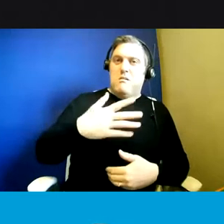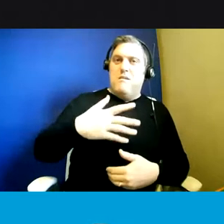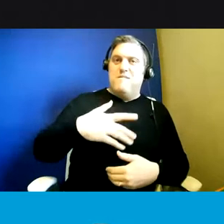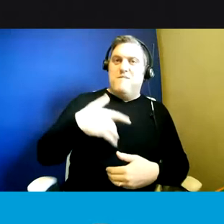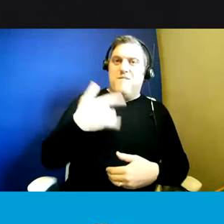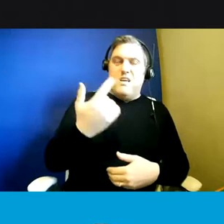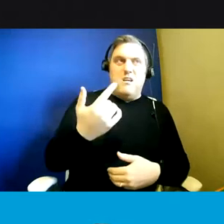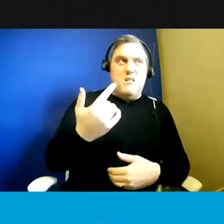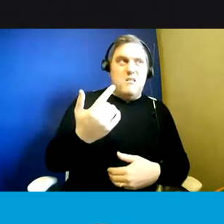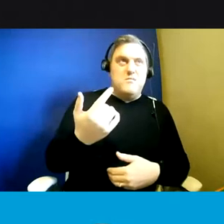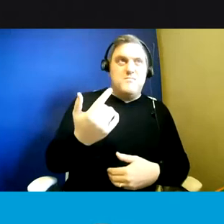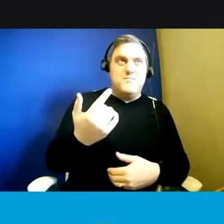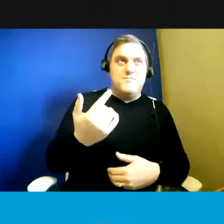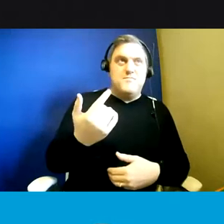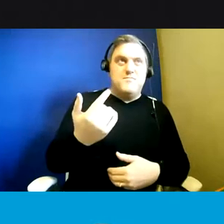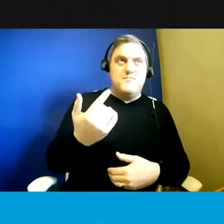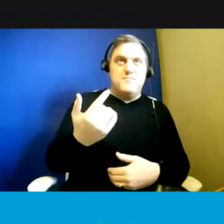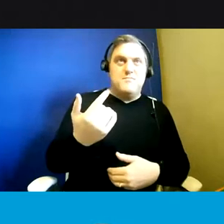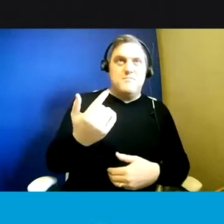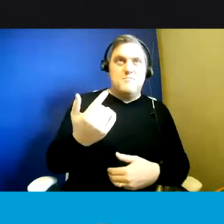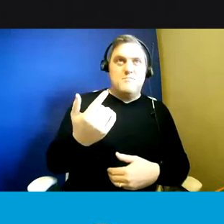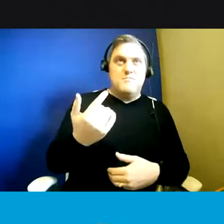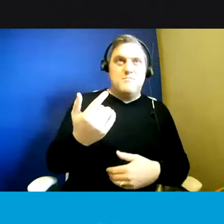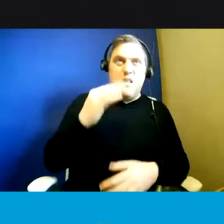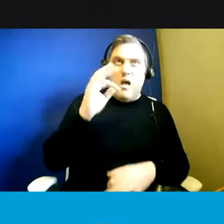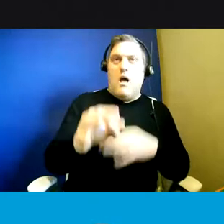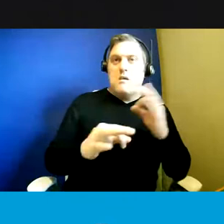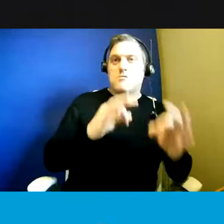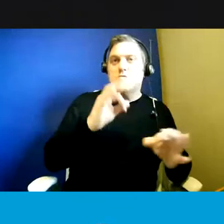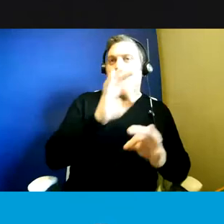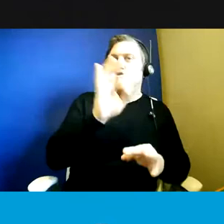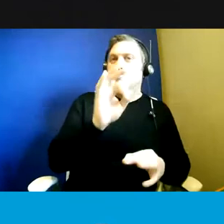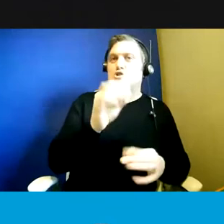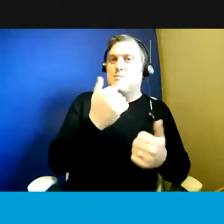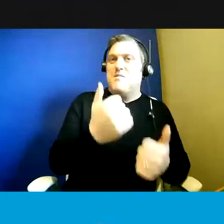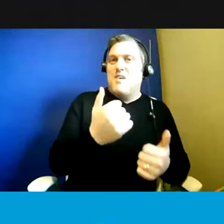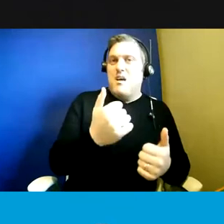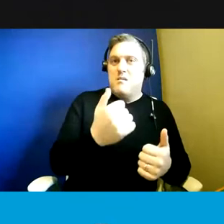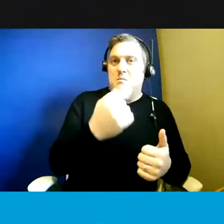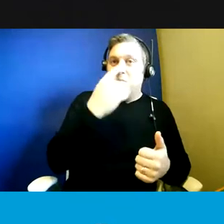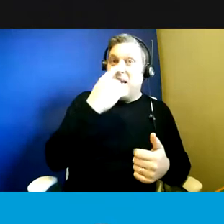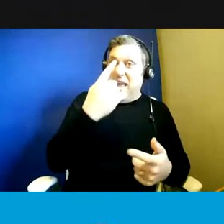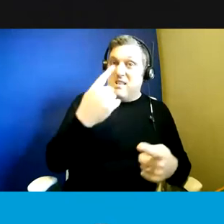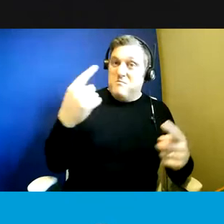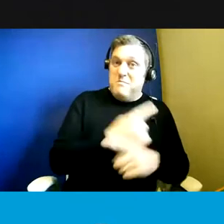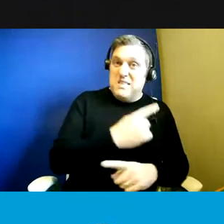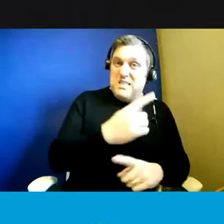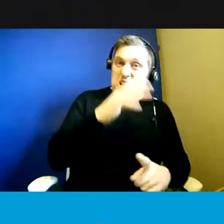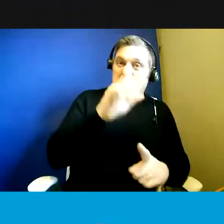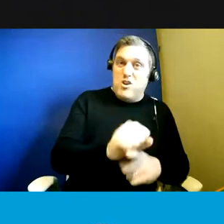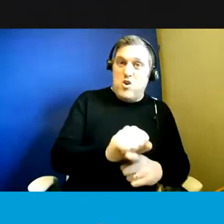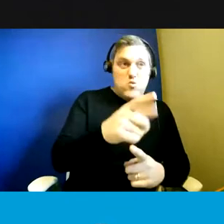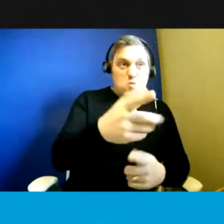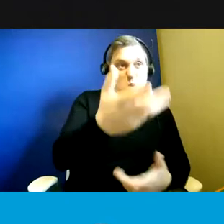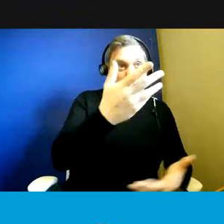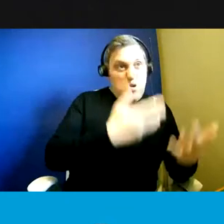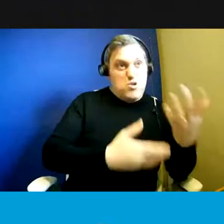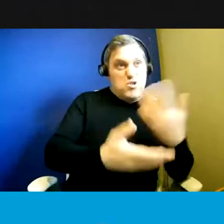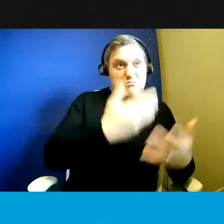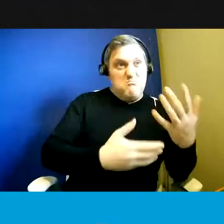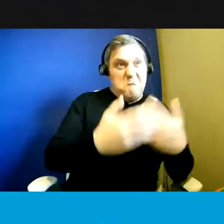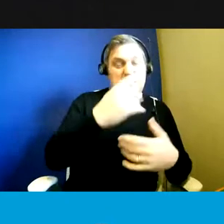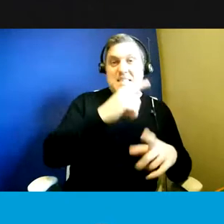is ask the questions, fair enough, but can that be misdiagnosed from what somebody's telling you